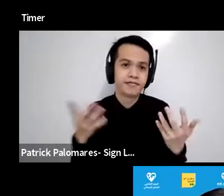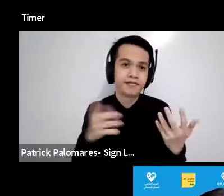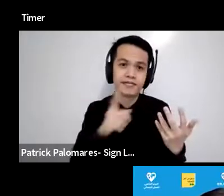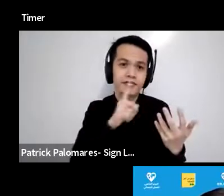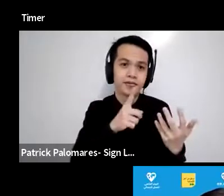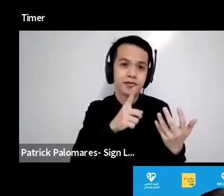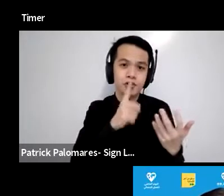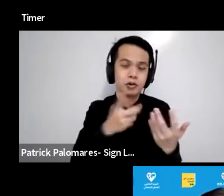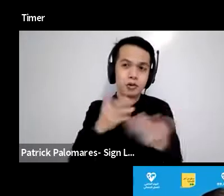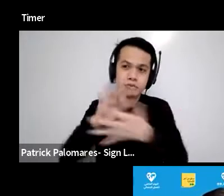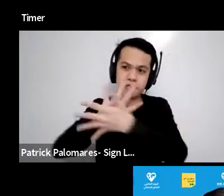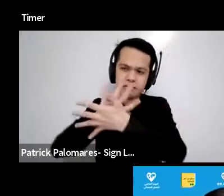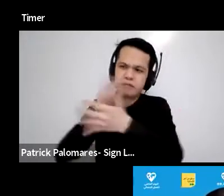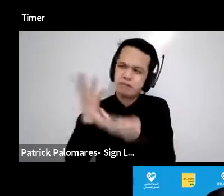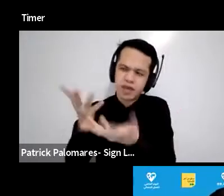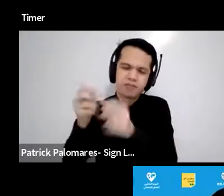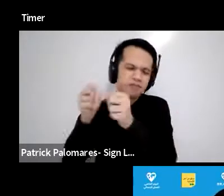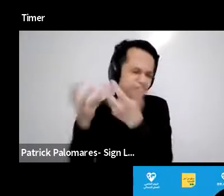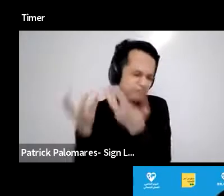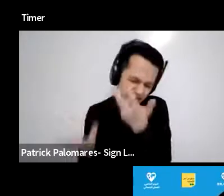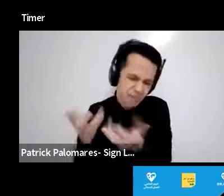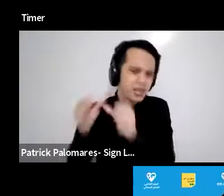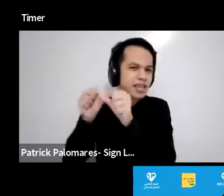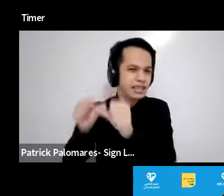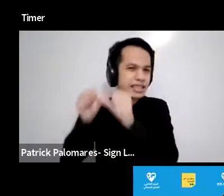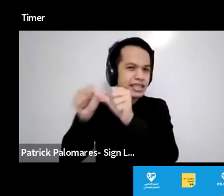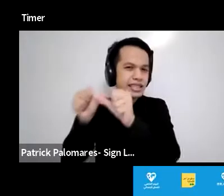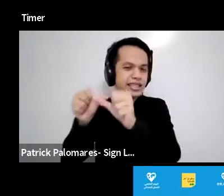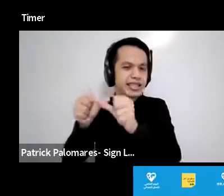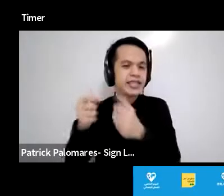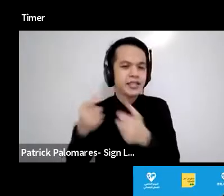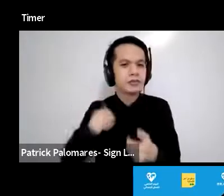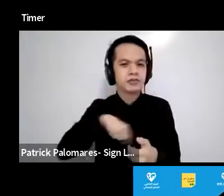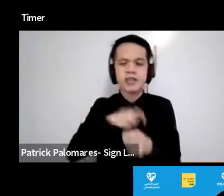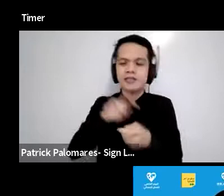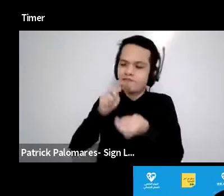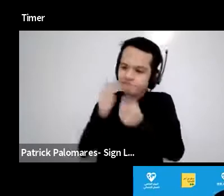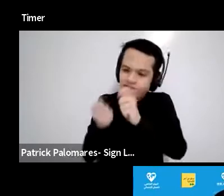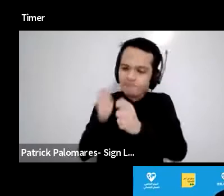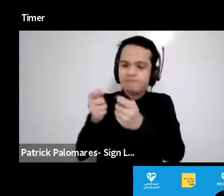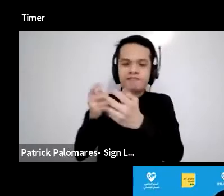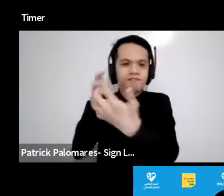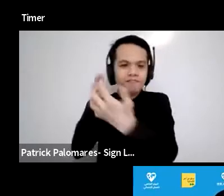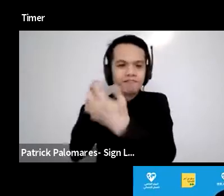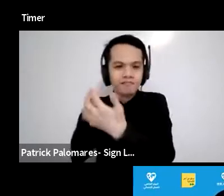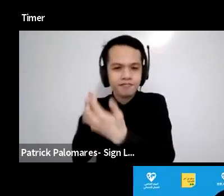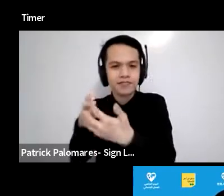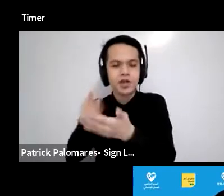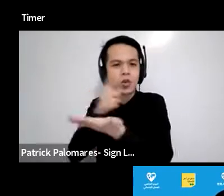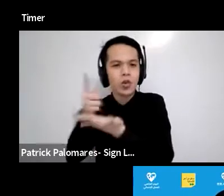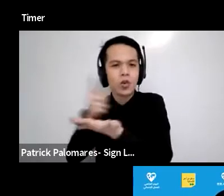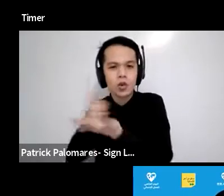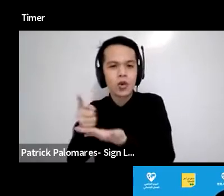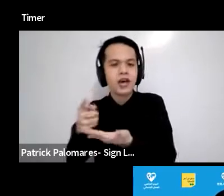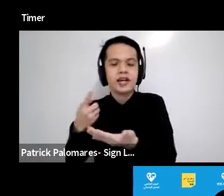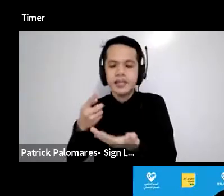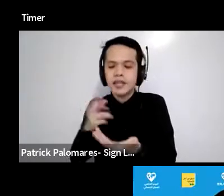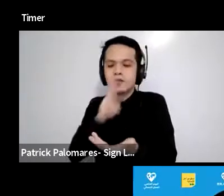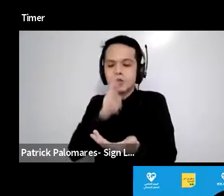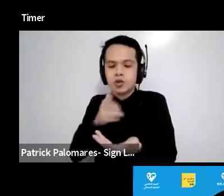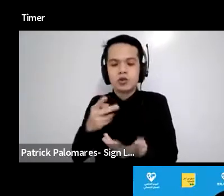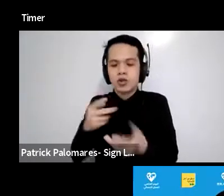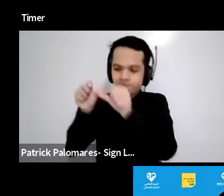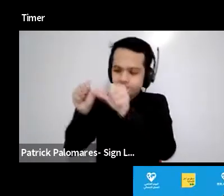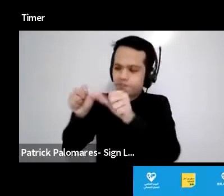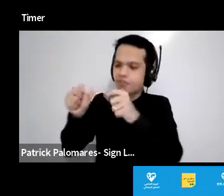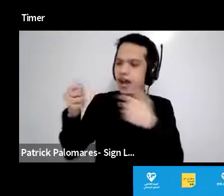permanent pandemic, we, of course, adapted quickly. We ensure that we have continuity